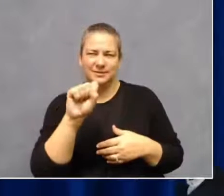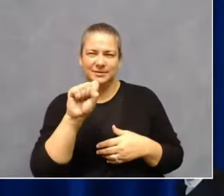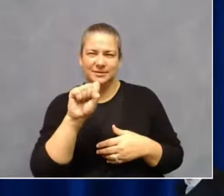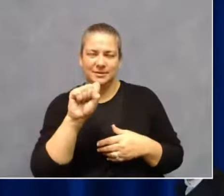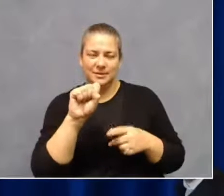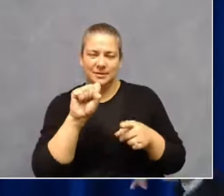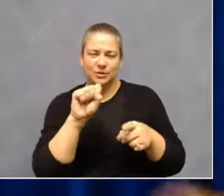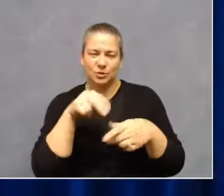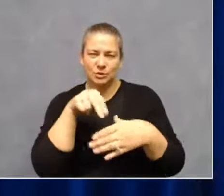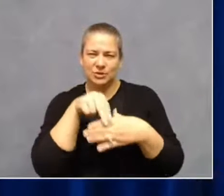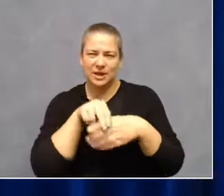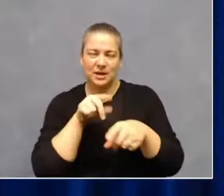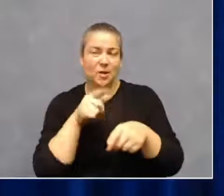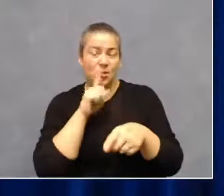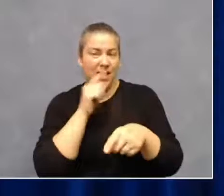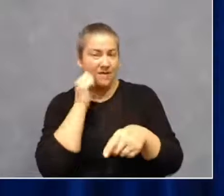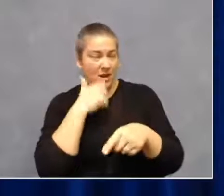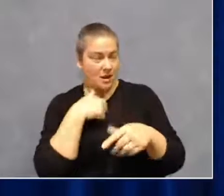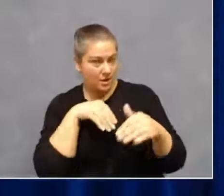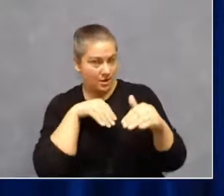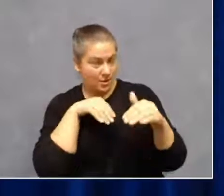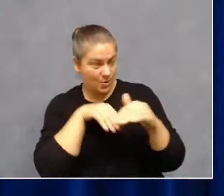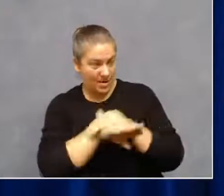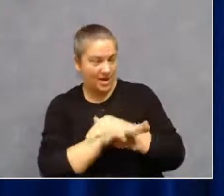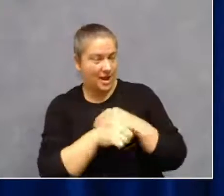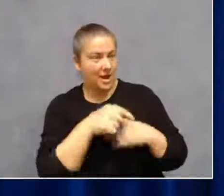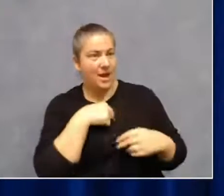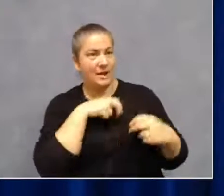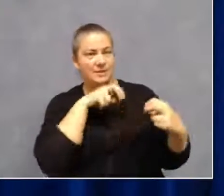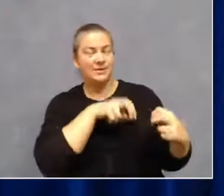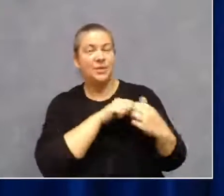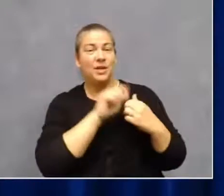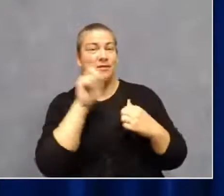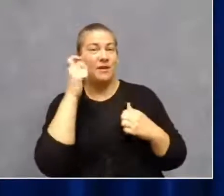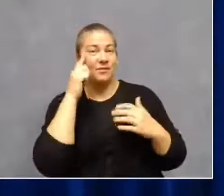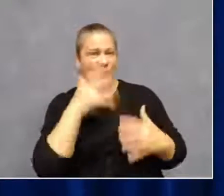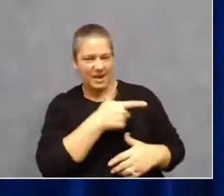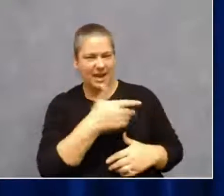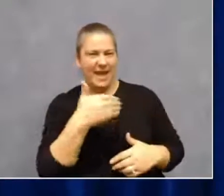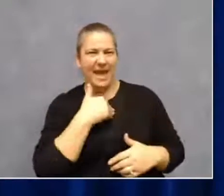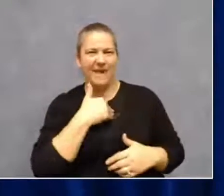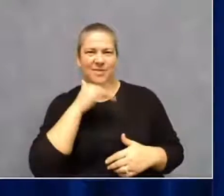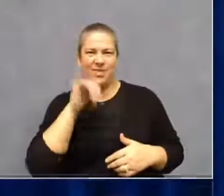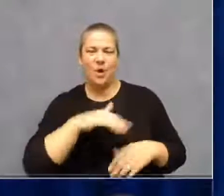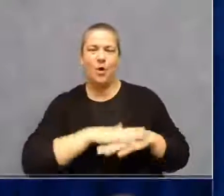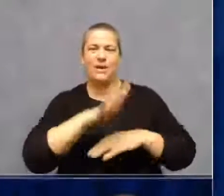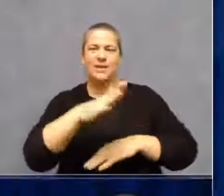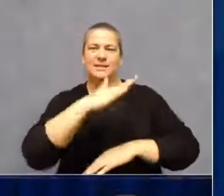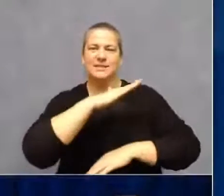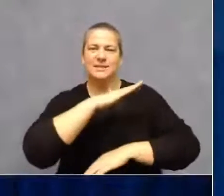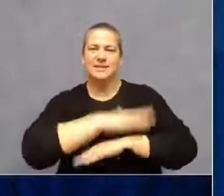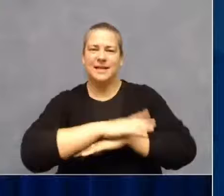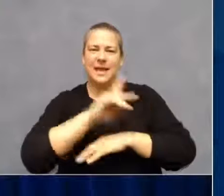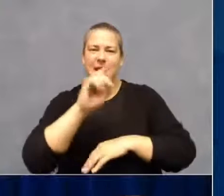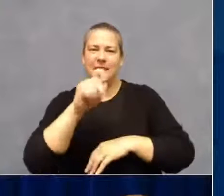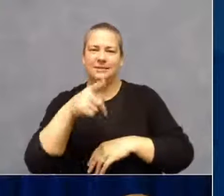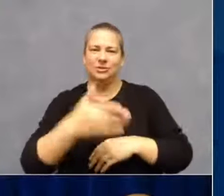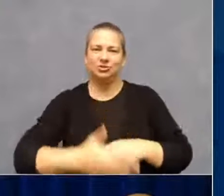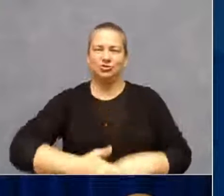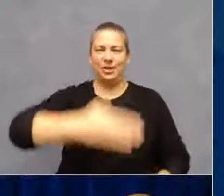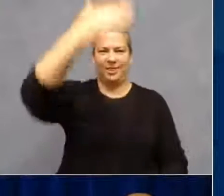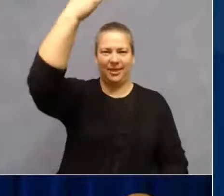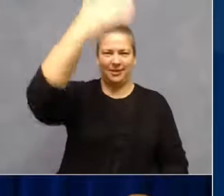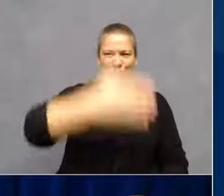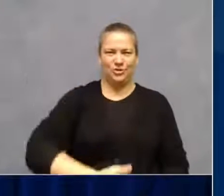every day I go in and I sit across from our governor, and he has one of those desk shields on his desk. I got one on my desk, and we